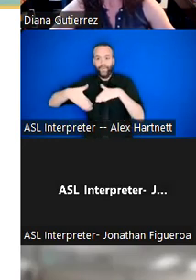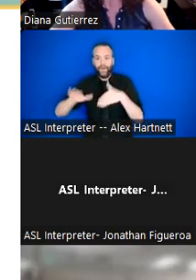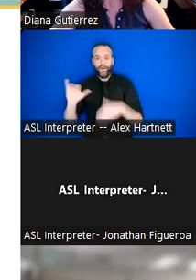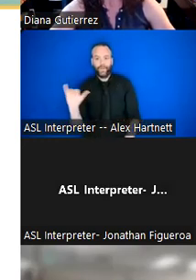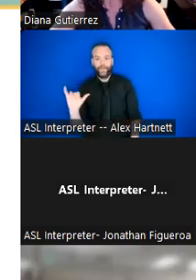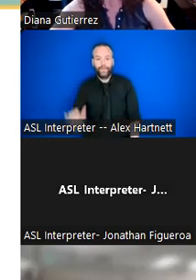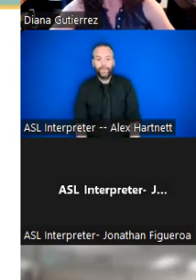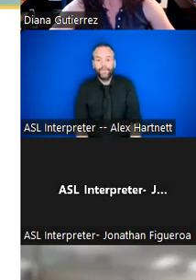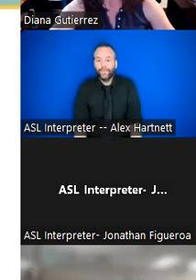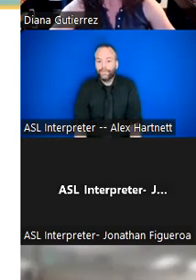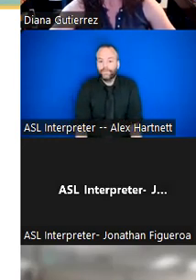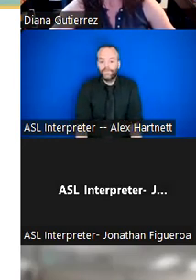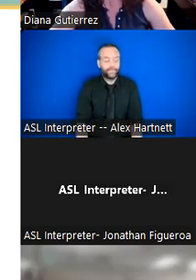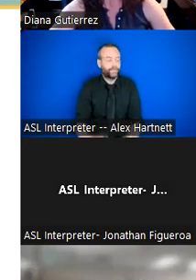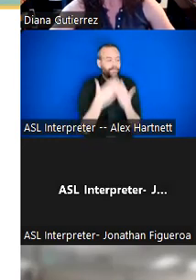Thank you, everyone.